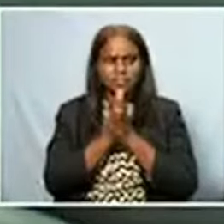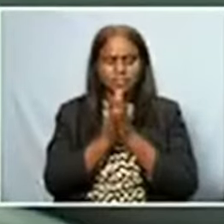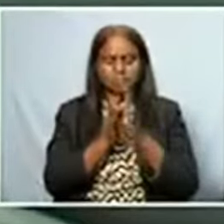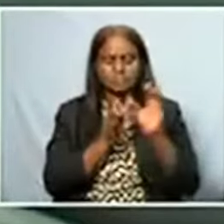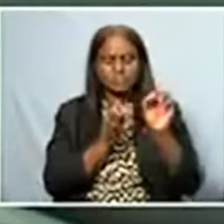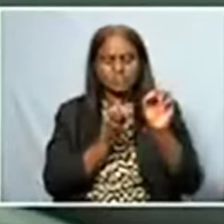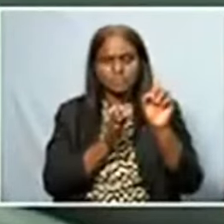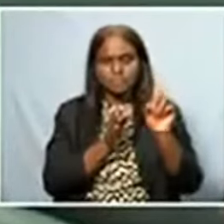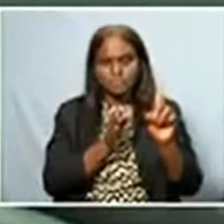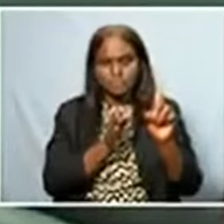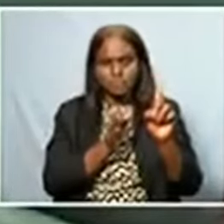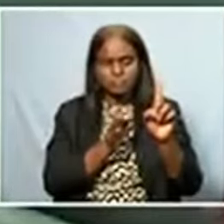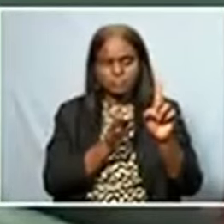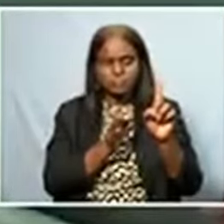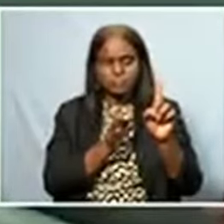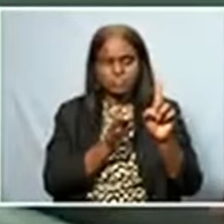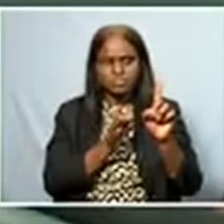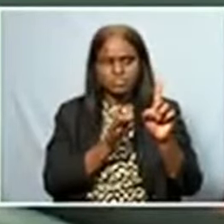01,